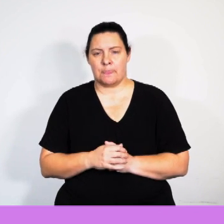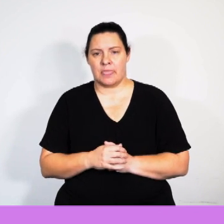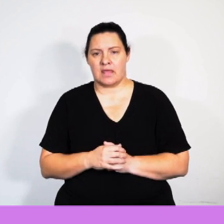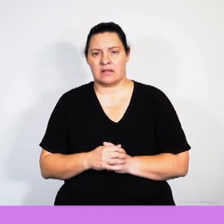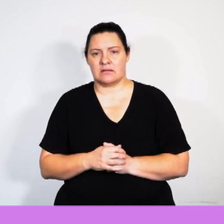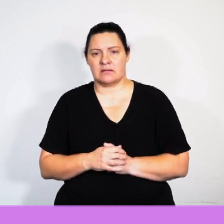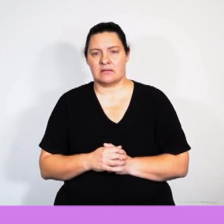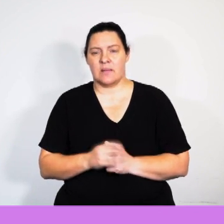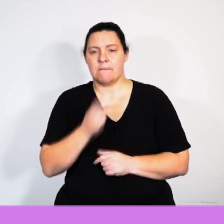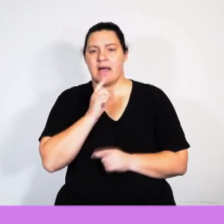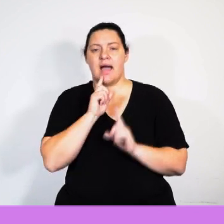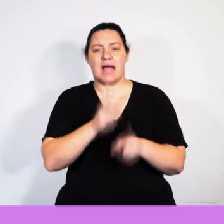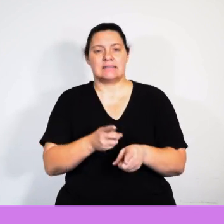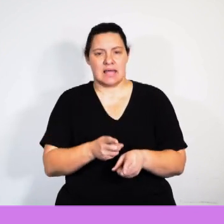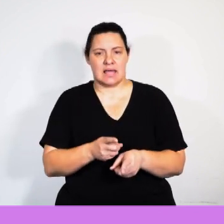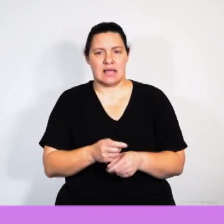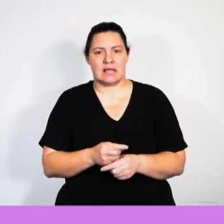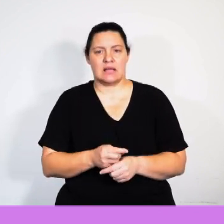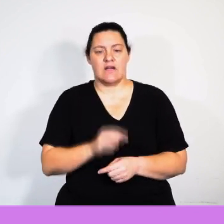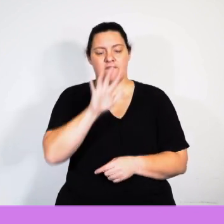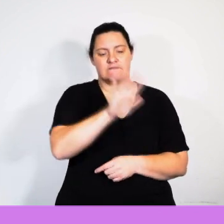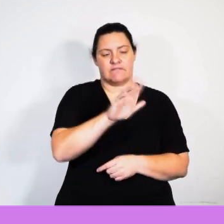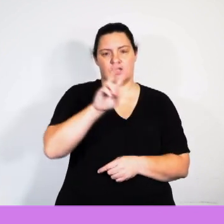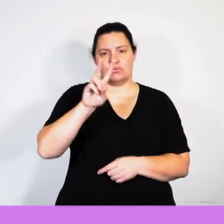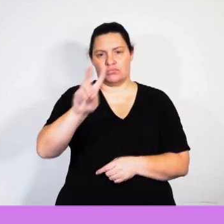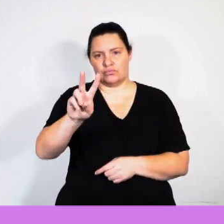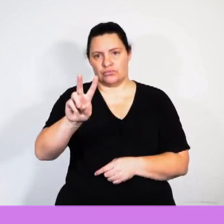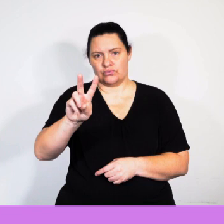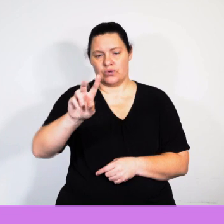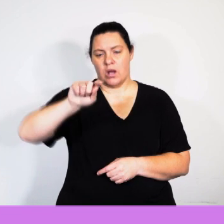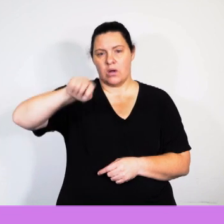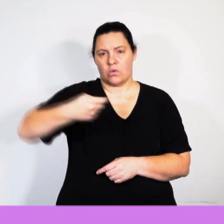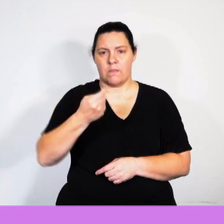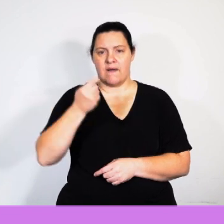one. My answer is